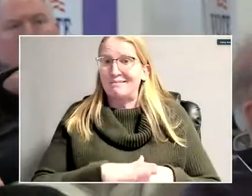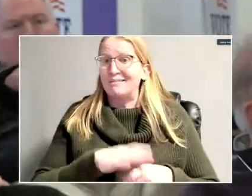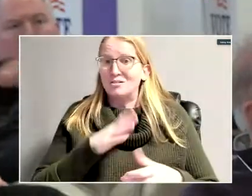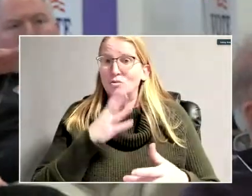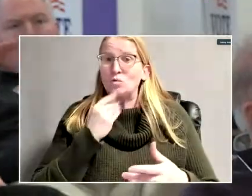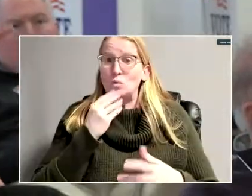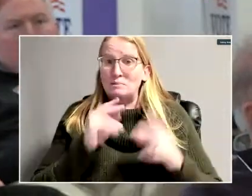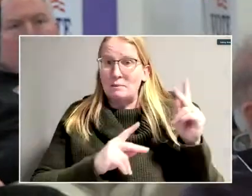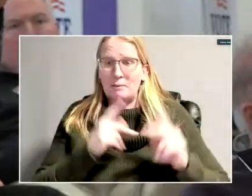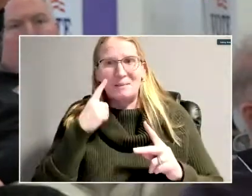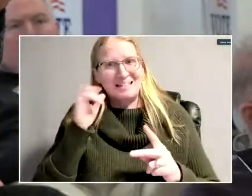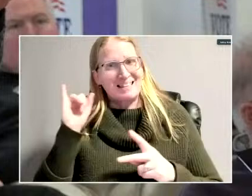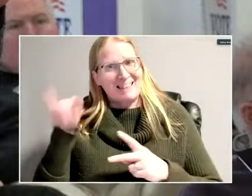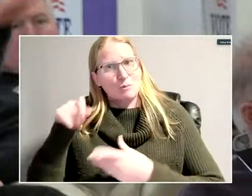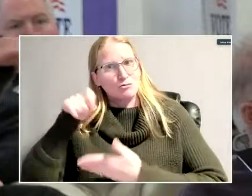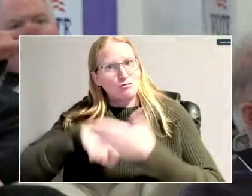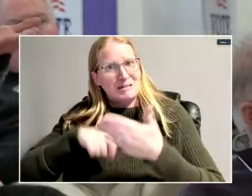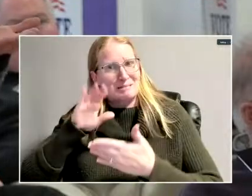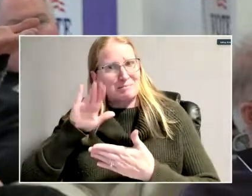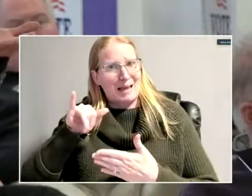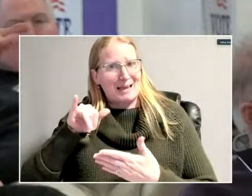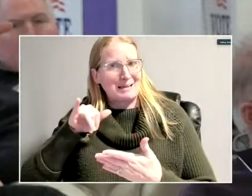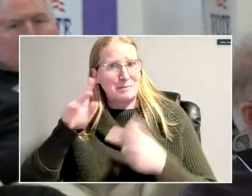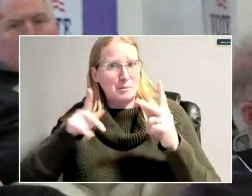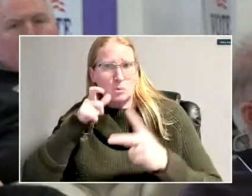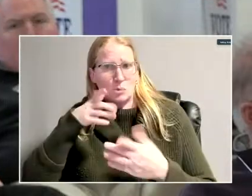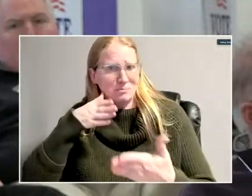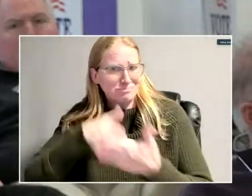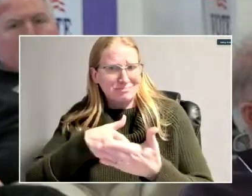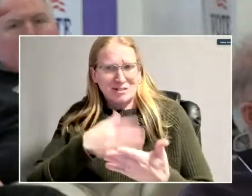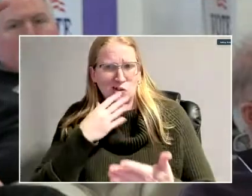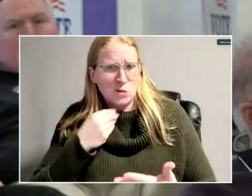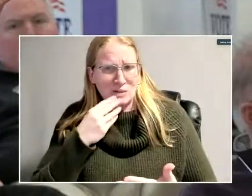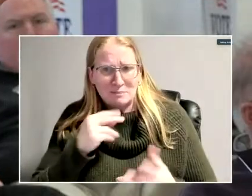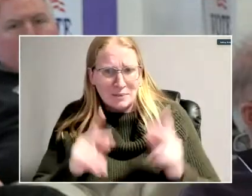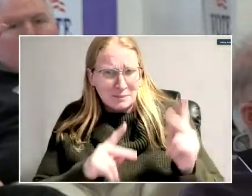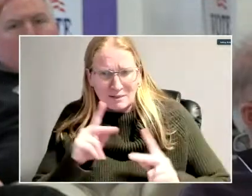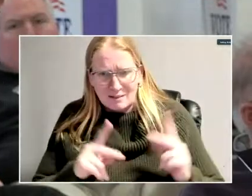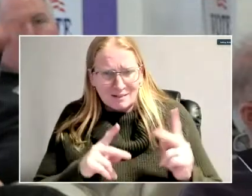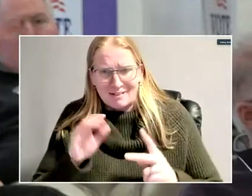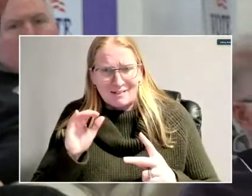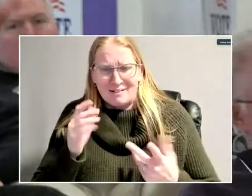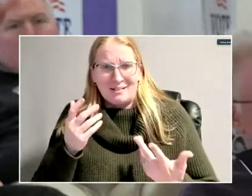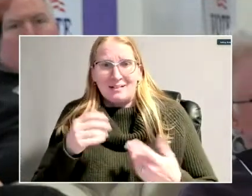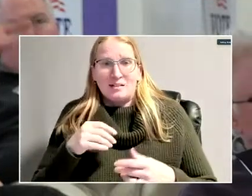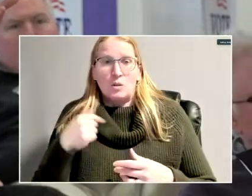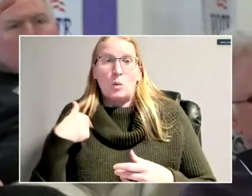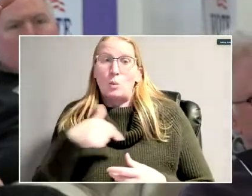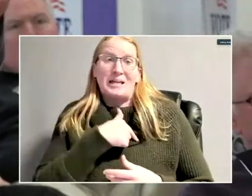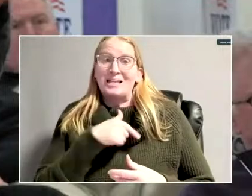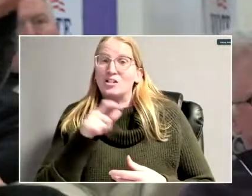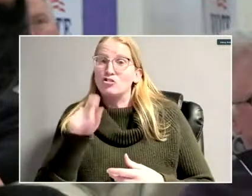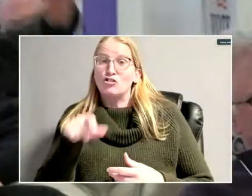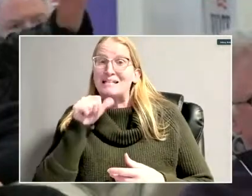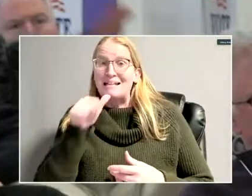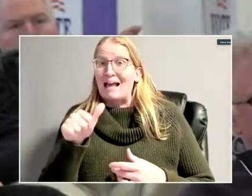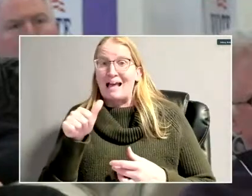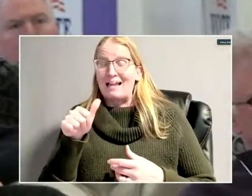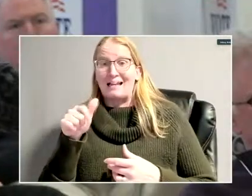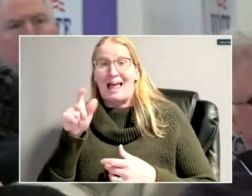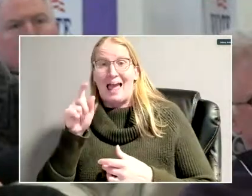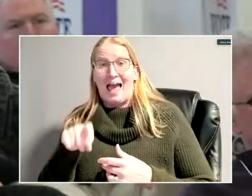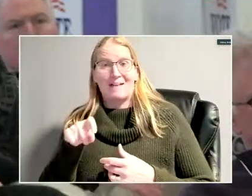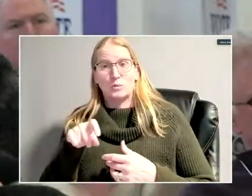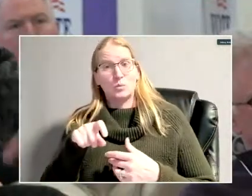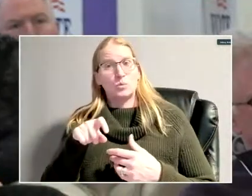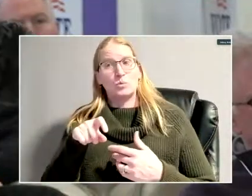by anti-semitic people um we shouldn't have to be discard